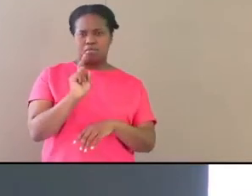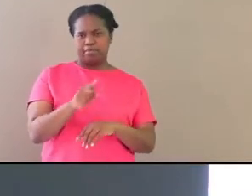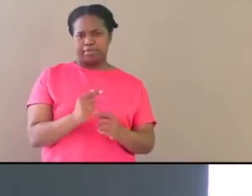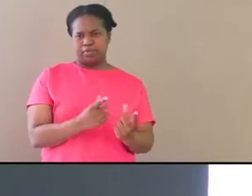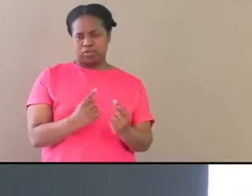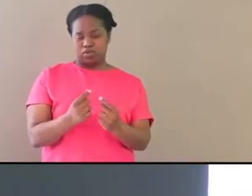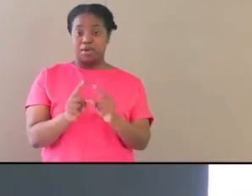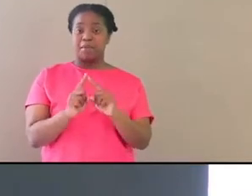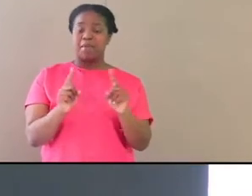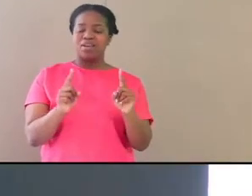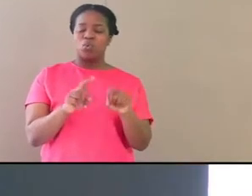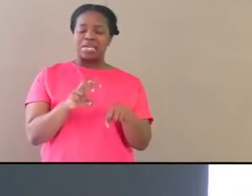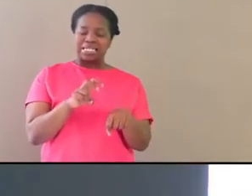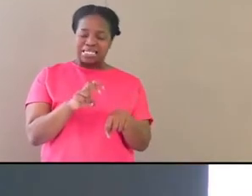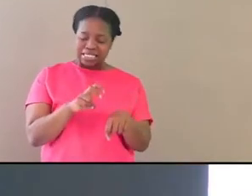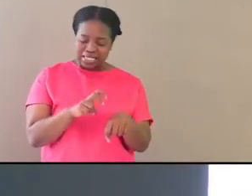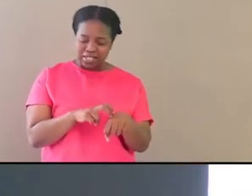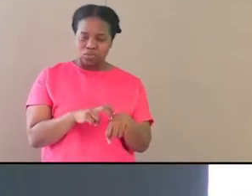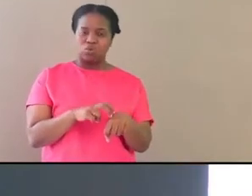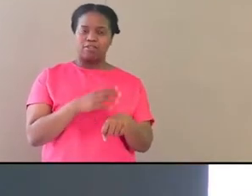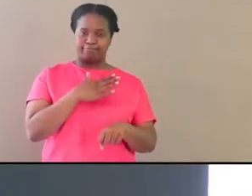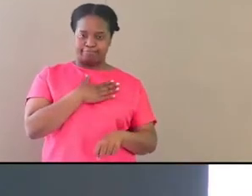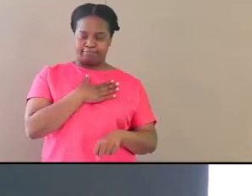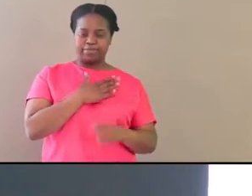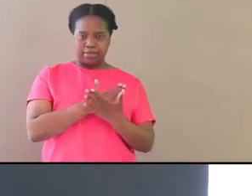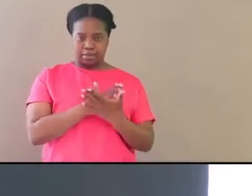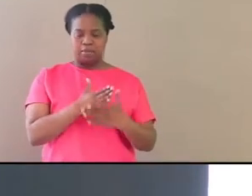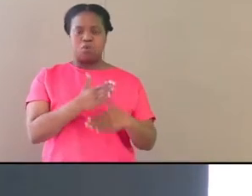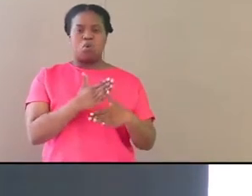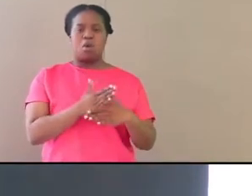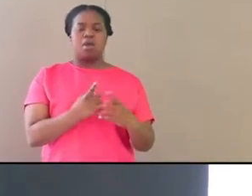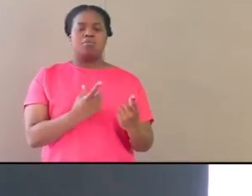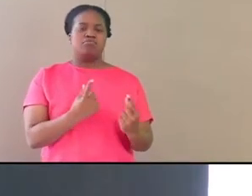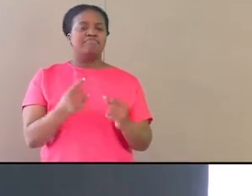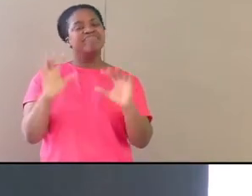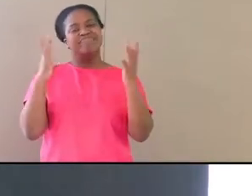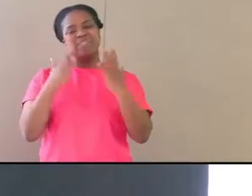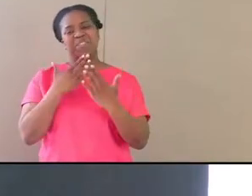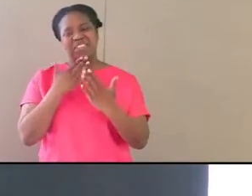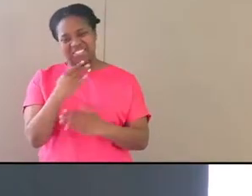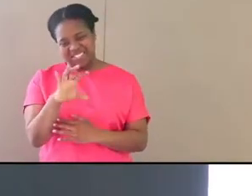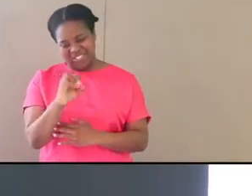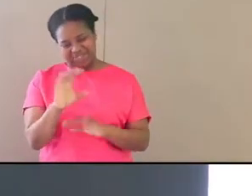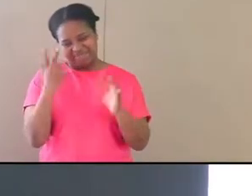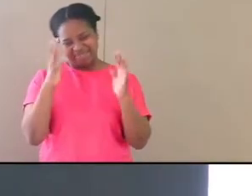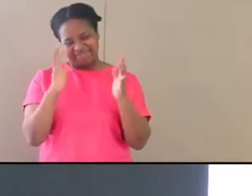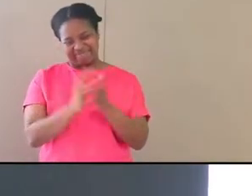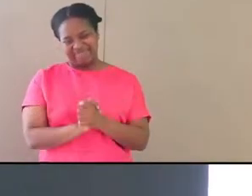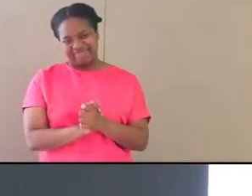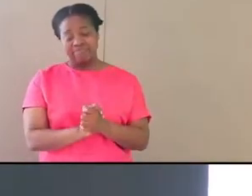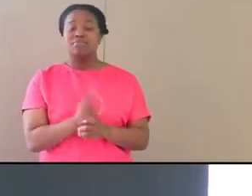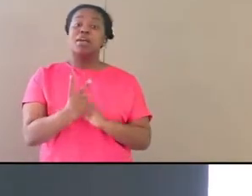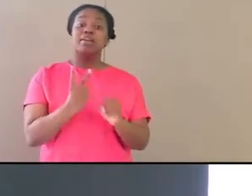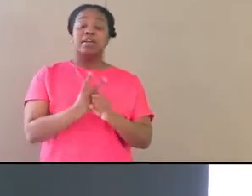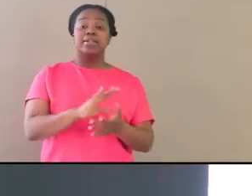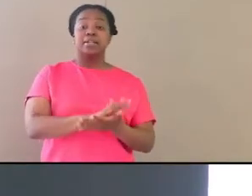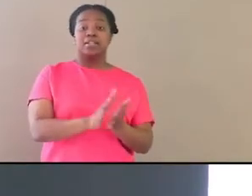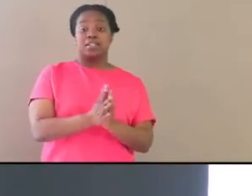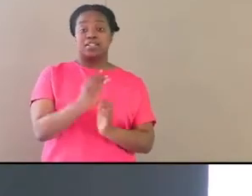done. But let's acknowledge the fact that a significant piece of work has been done by the state. Thank you very much, CEO. So let's give a hand one more time.